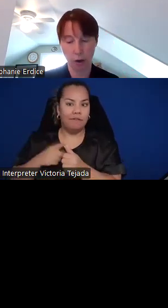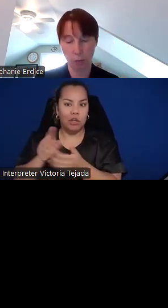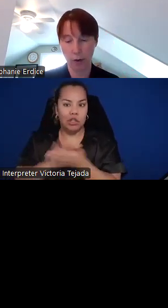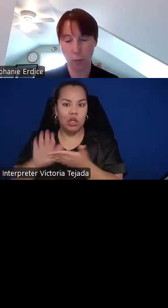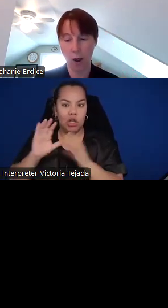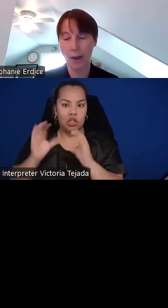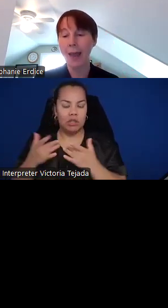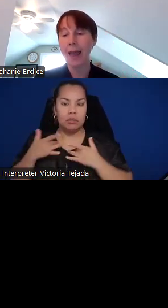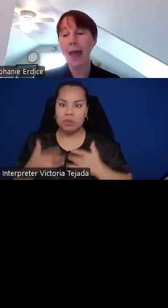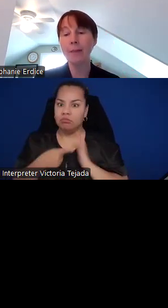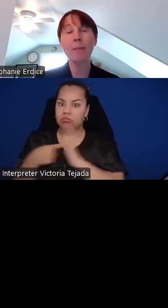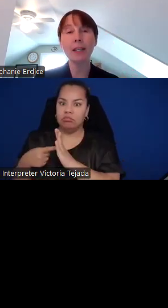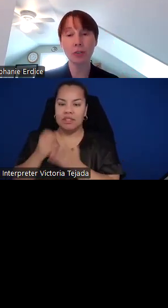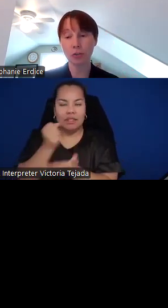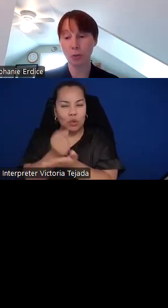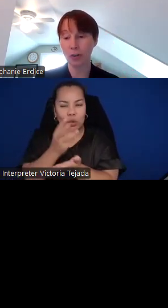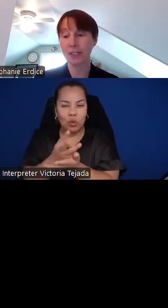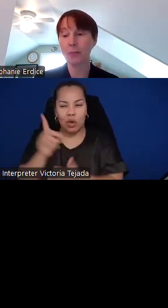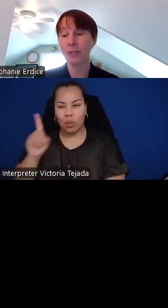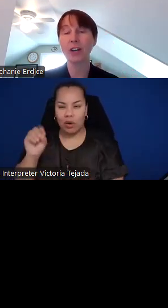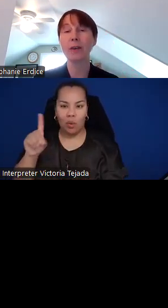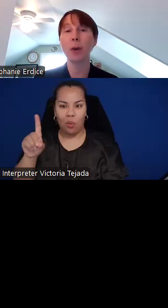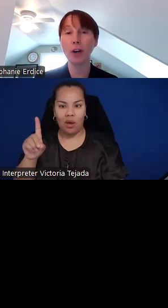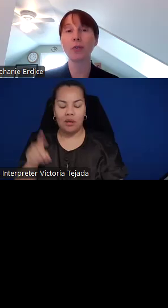social work 101. And many social